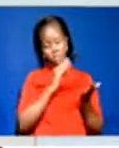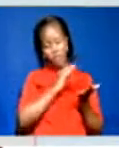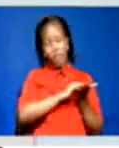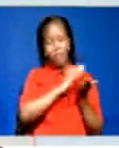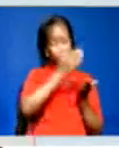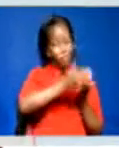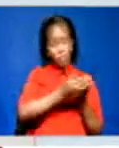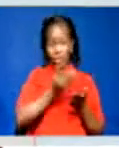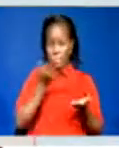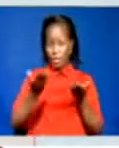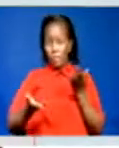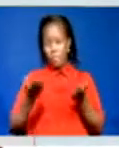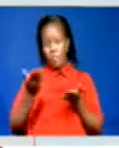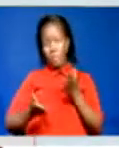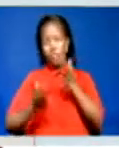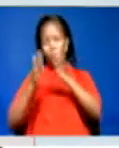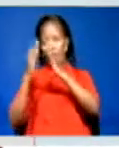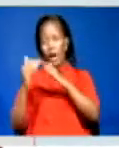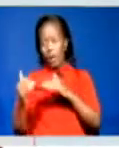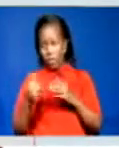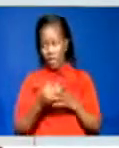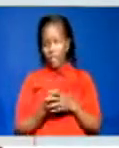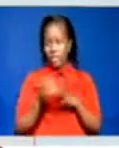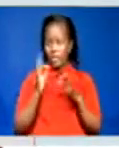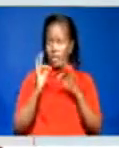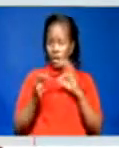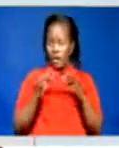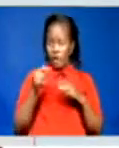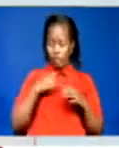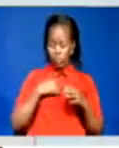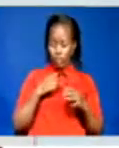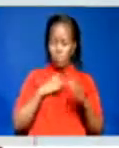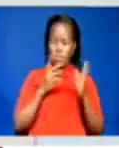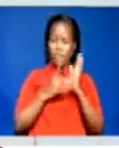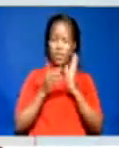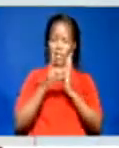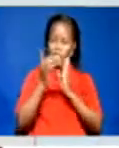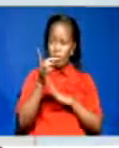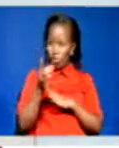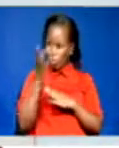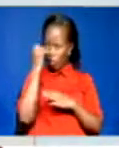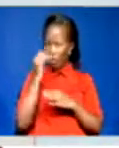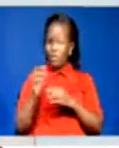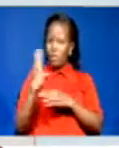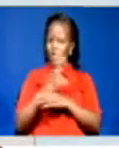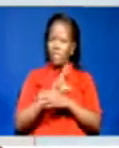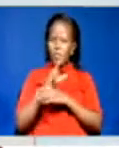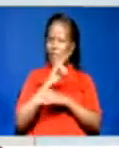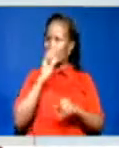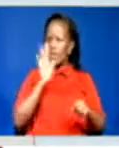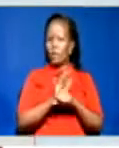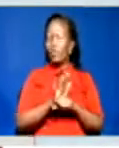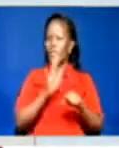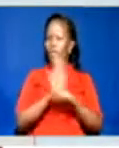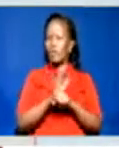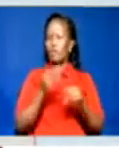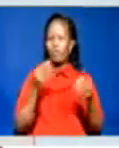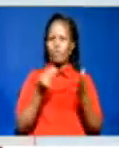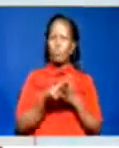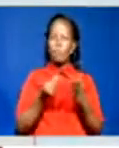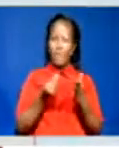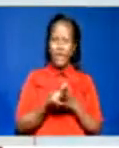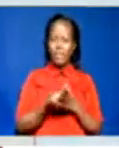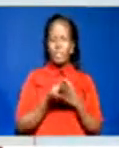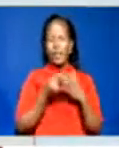Mortgage Refinance Company. If I develop infrastructure, because we spend a lot of money doing roads, fences, gates,